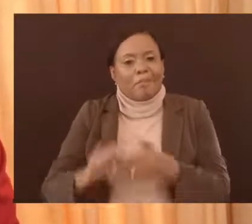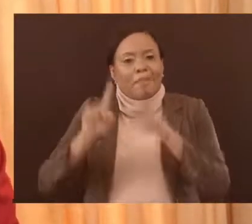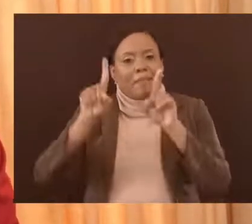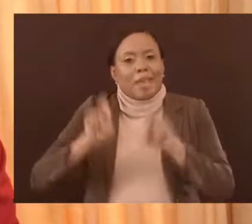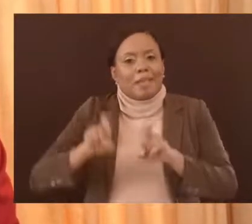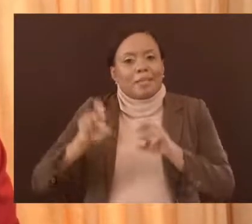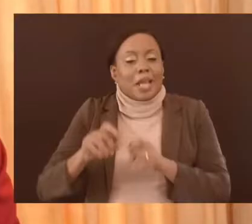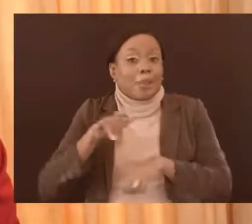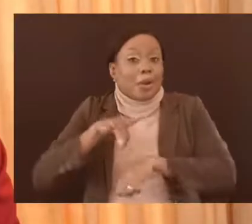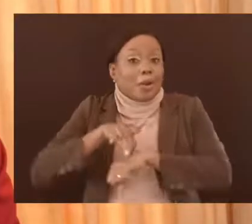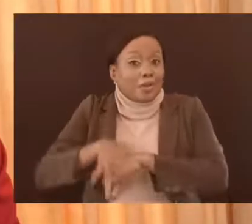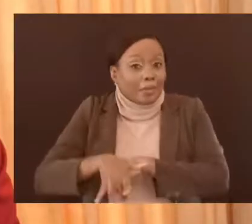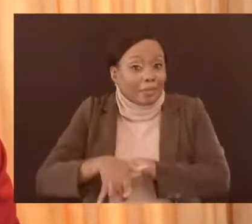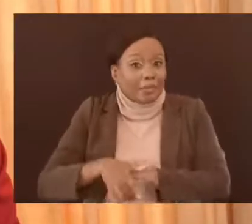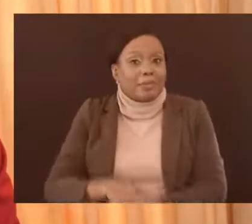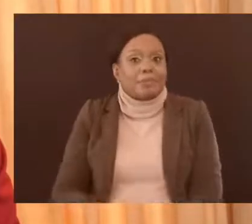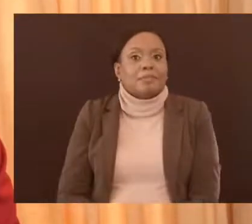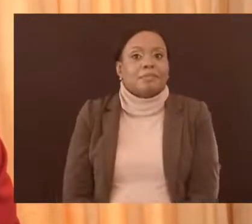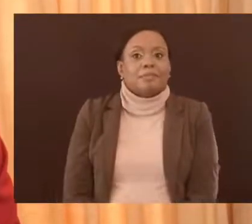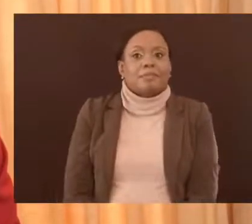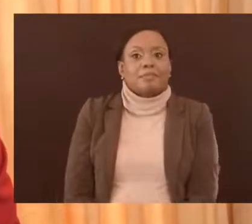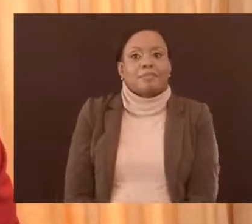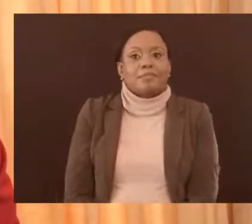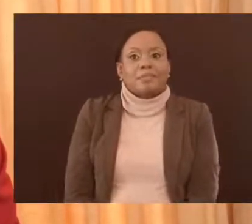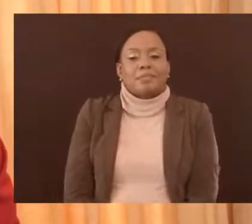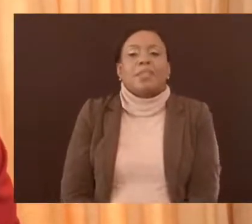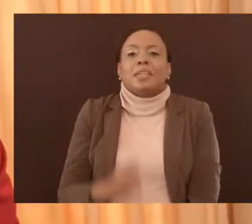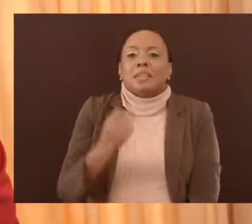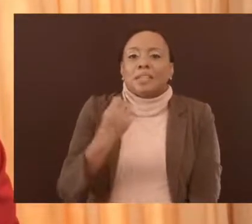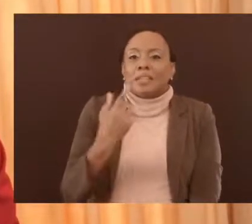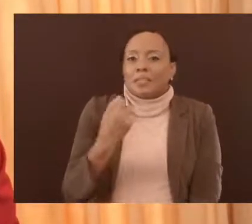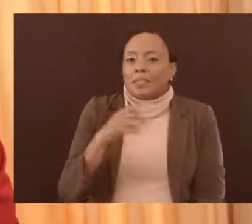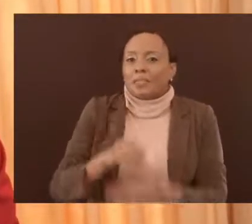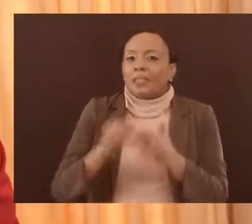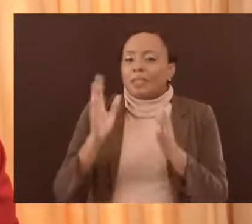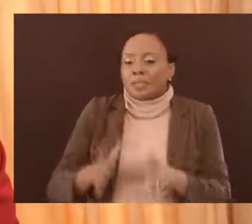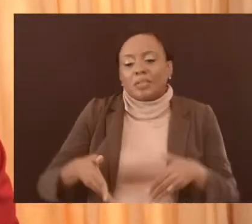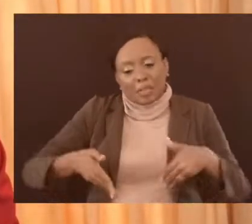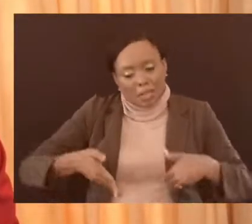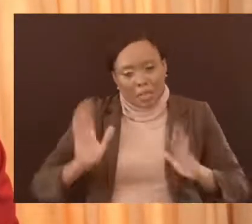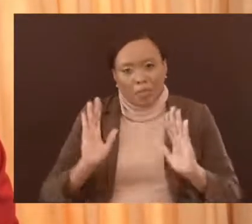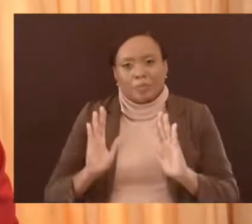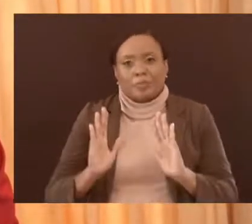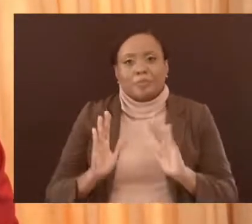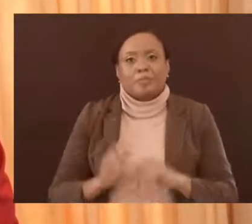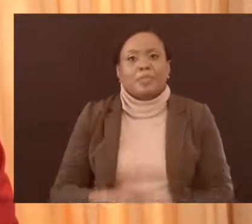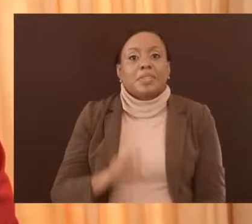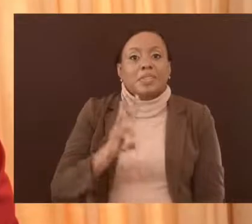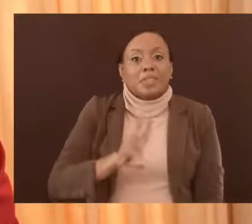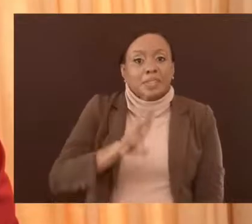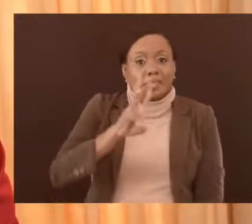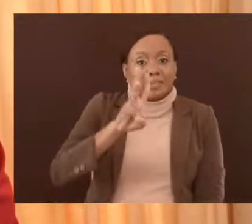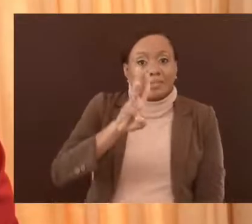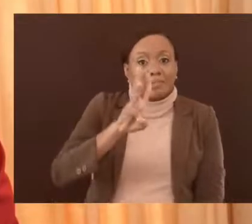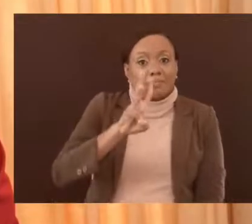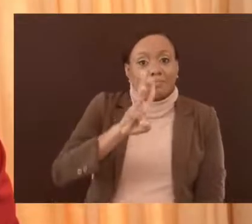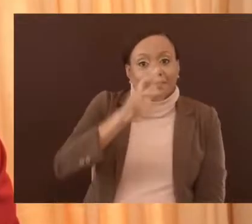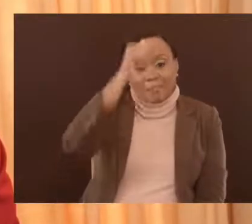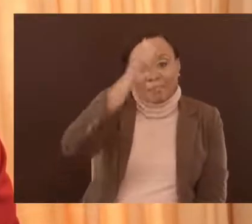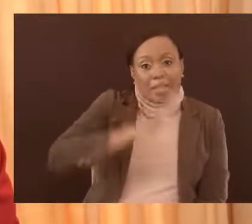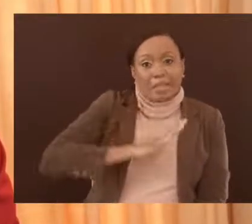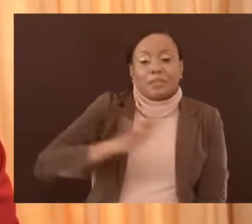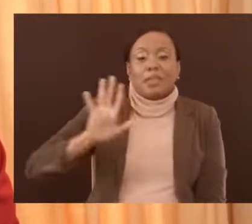in the previous year, and 11 students would have been granted permission to write the examination early. There were 6 males and 5